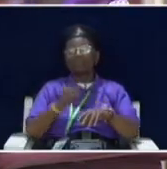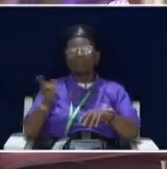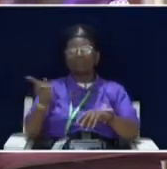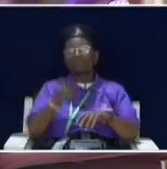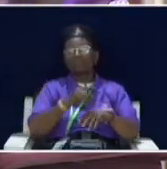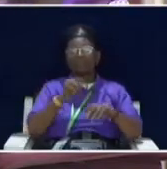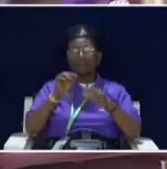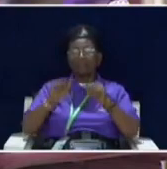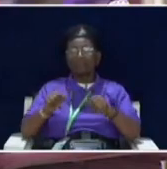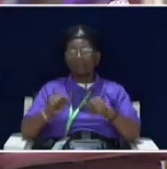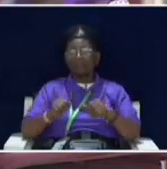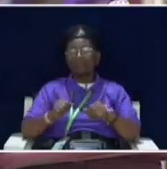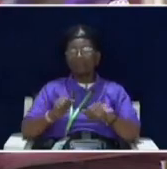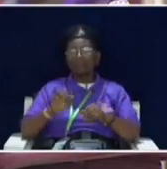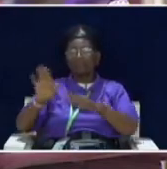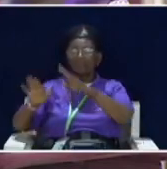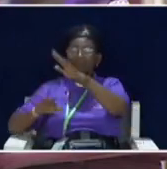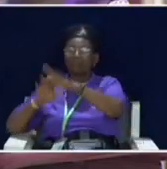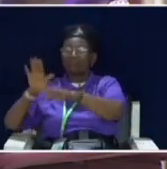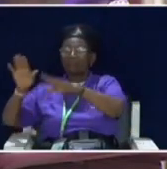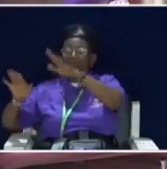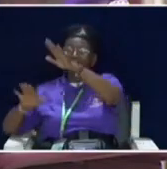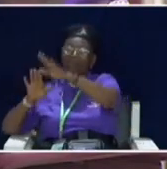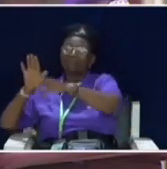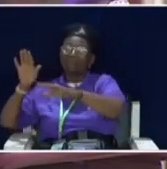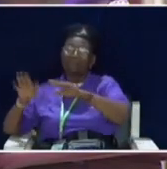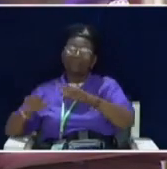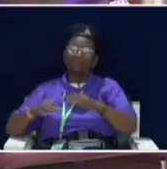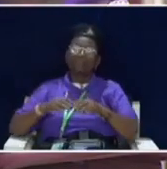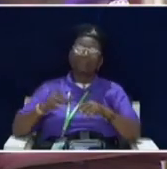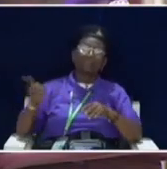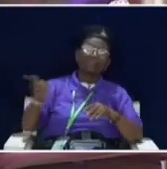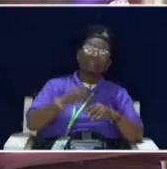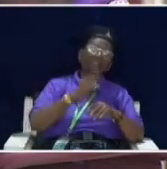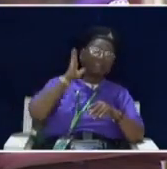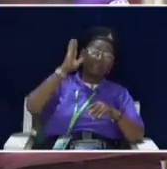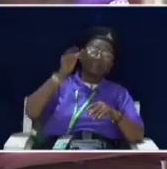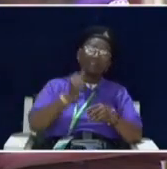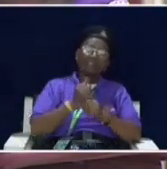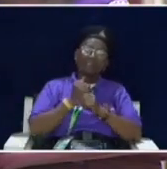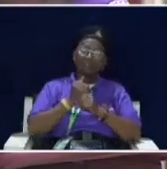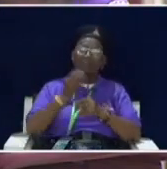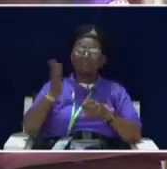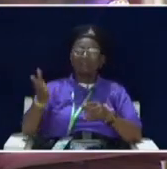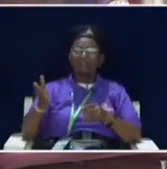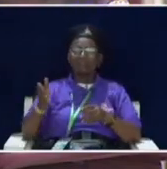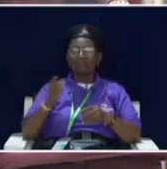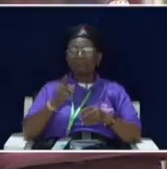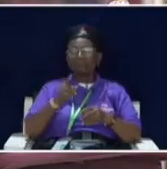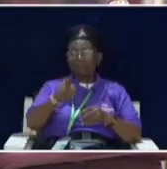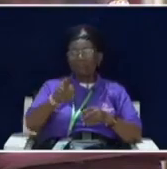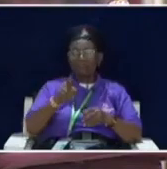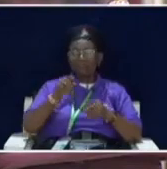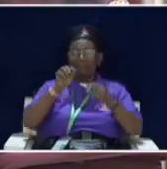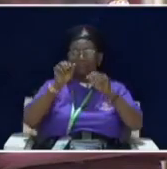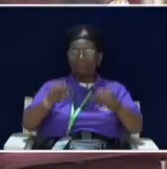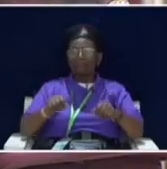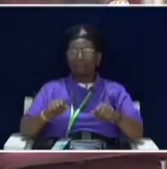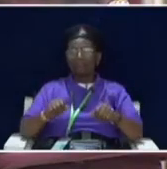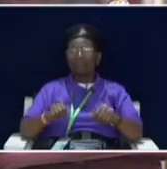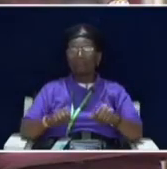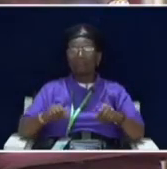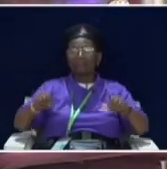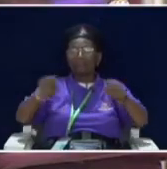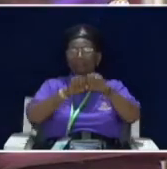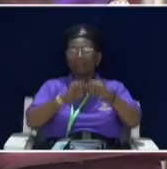must exercise you. Anybody feel low bad? Only ri wadibe. You can even ride a bicycle, you will arrive. Only go keke back